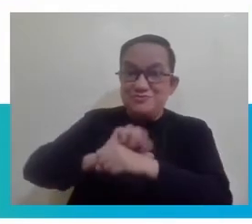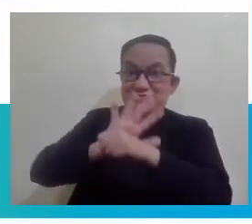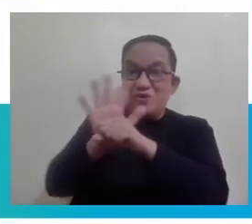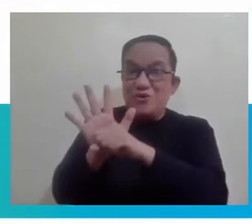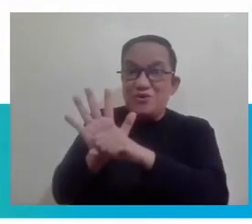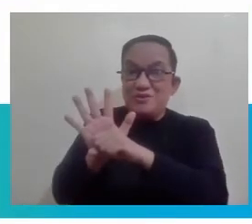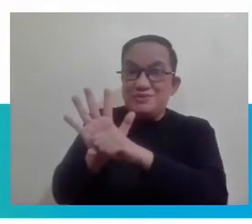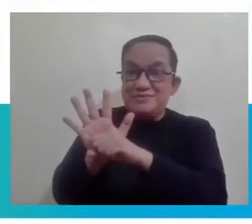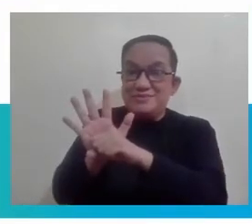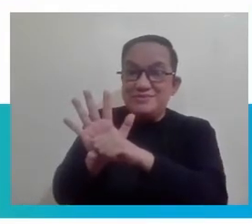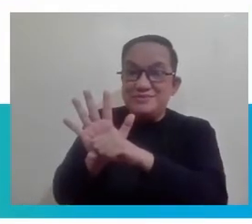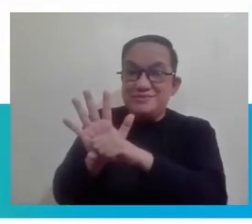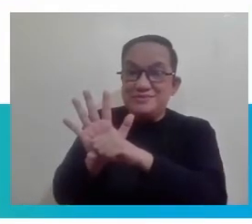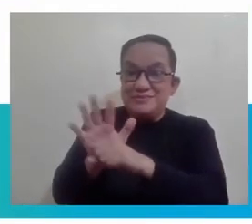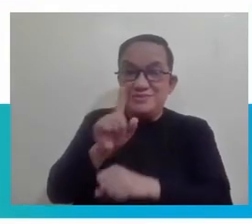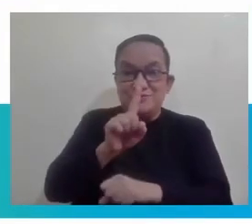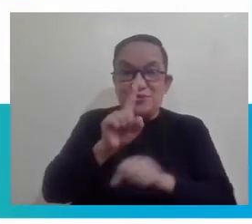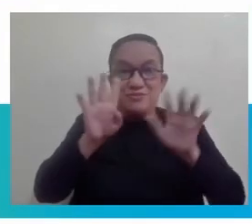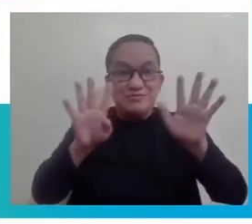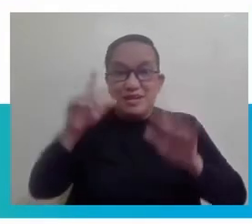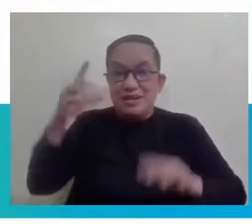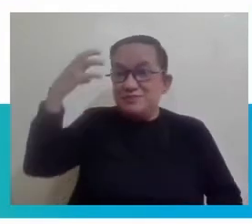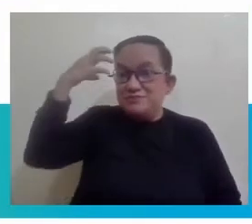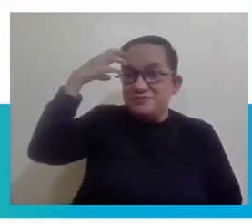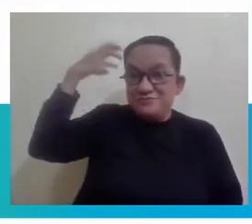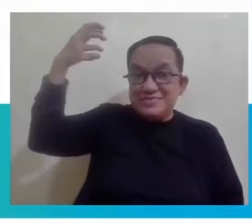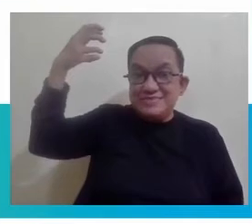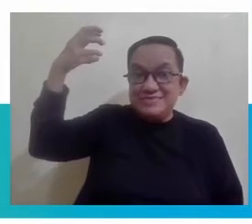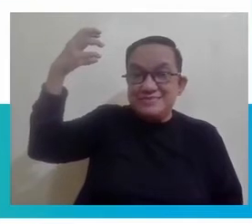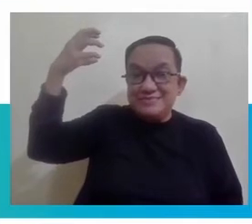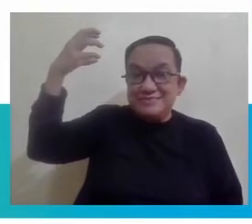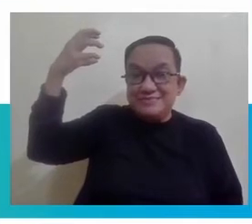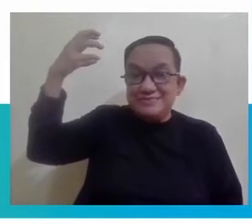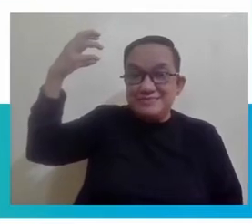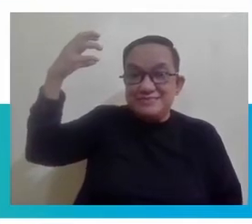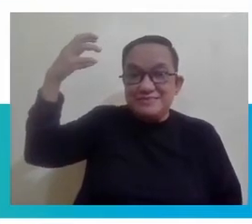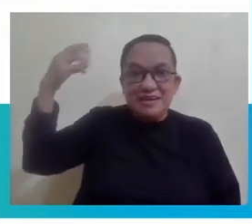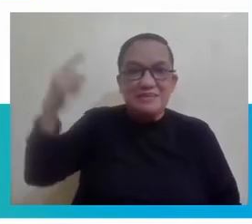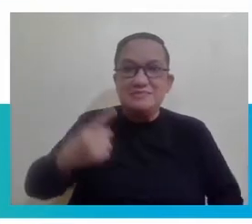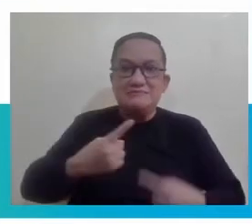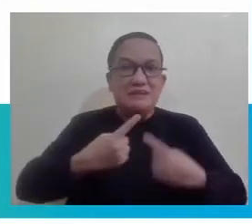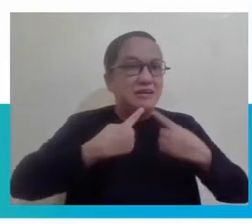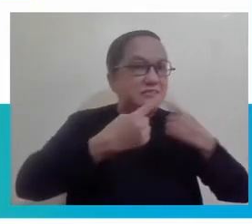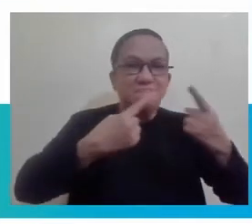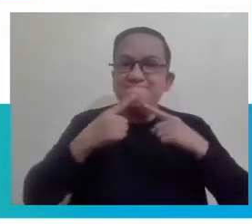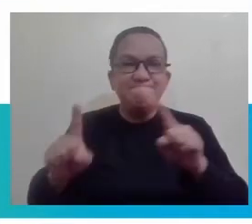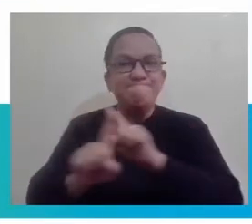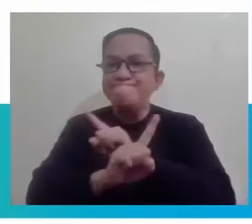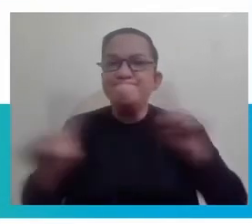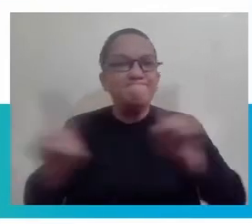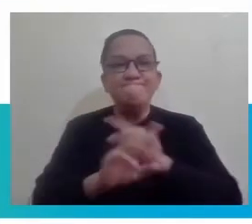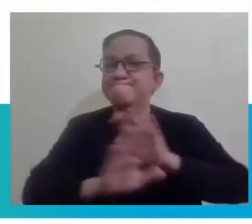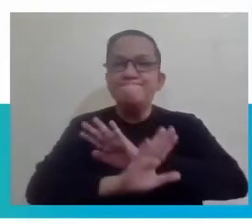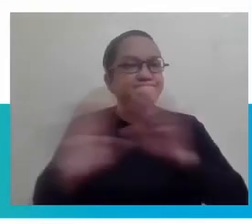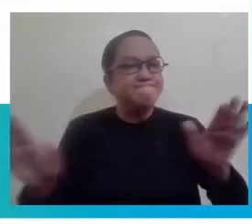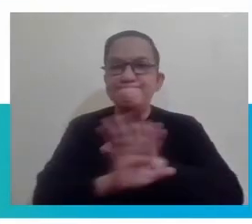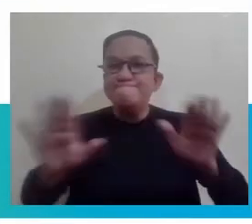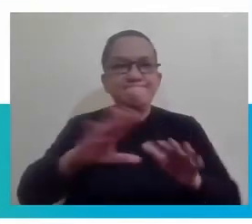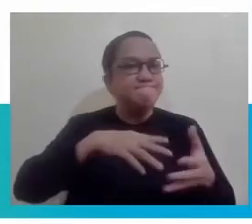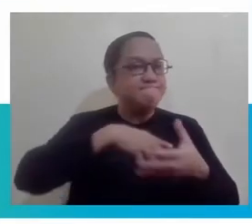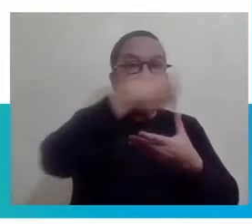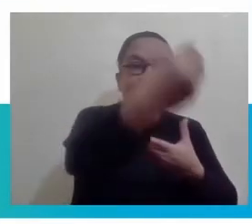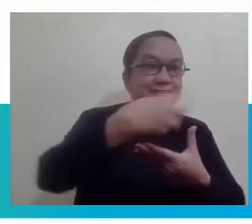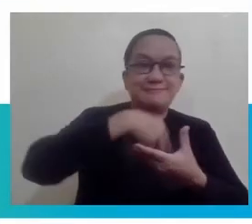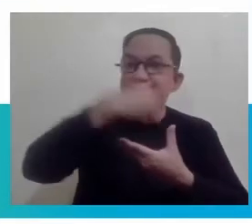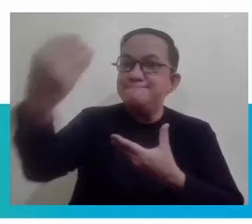restricted for us to go out doing our market, so we have to, when it allows us to go out, and then we